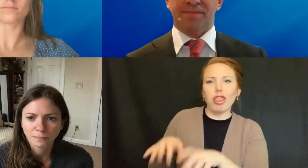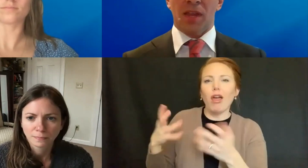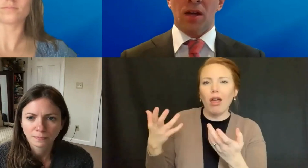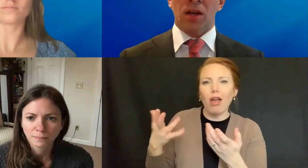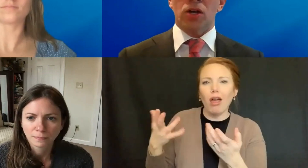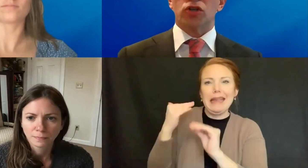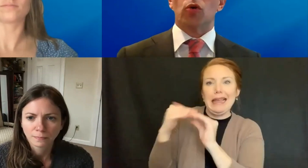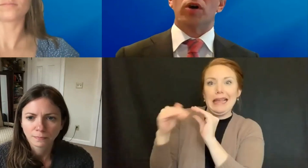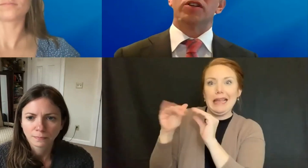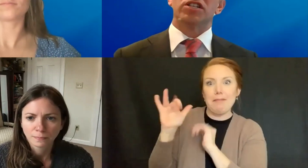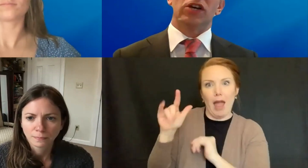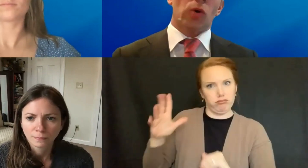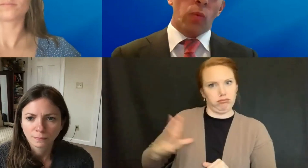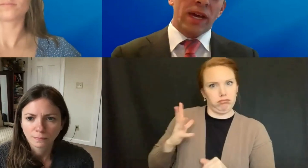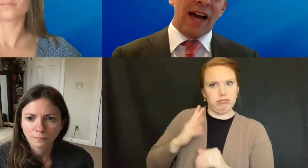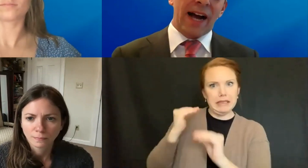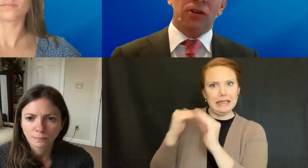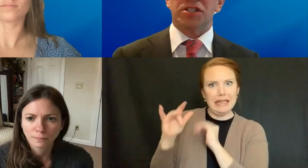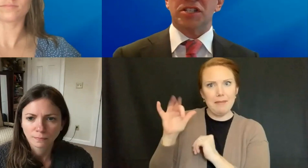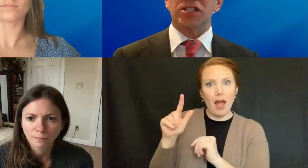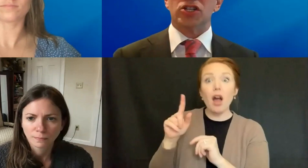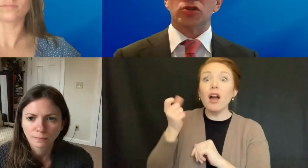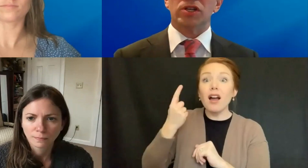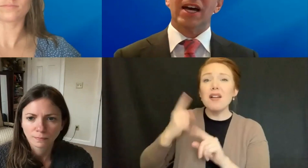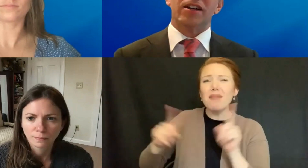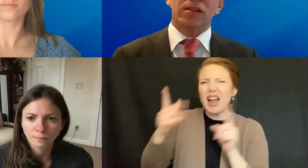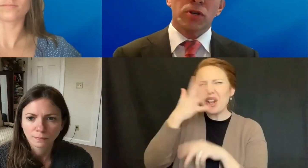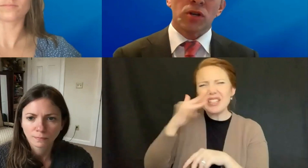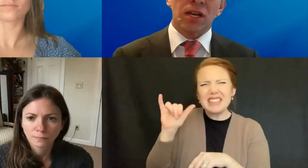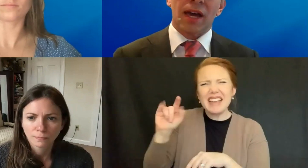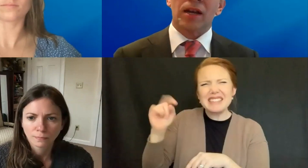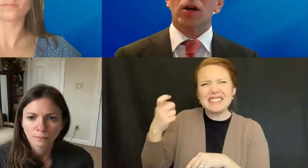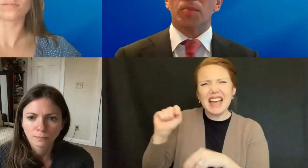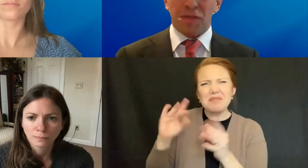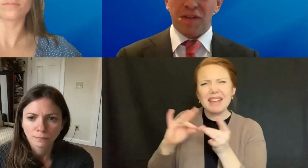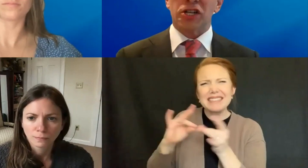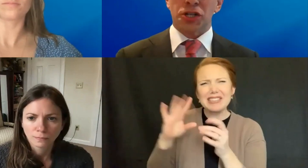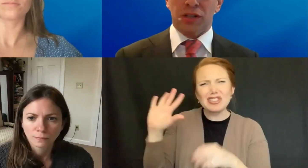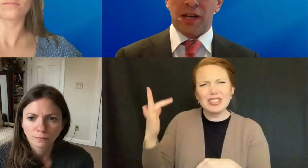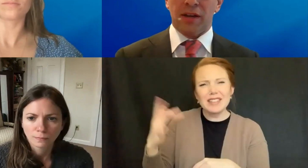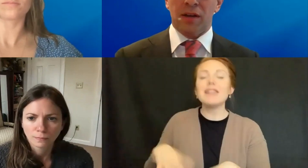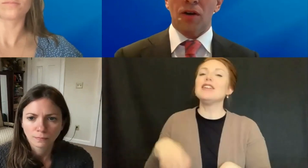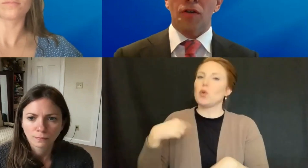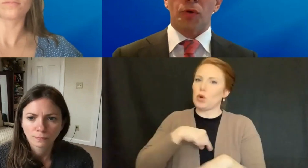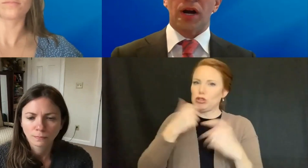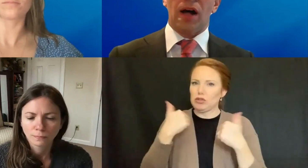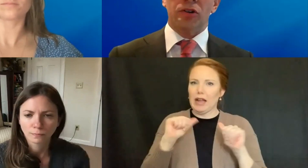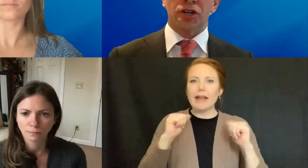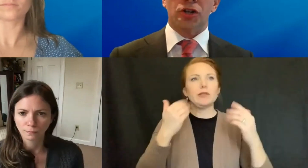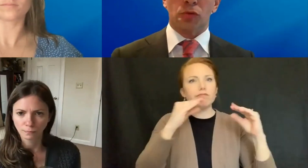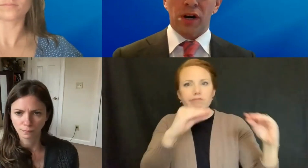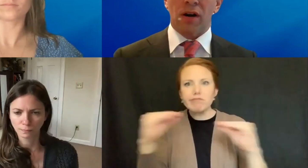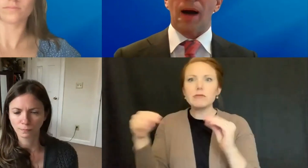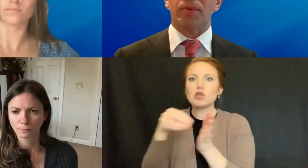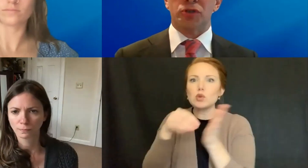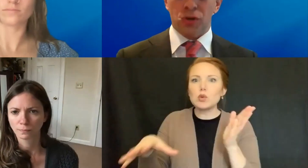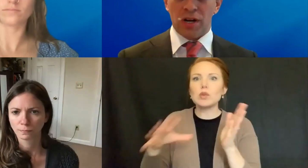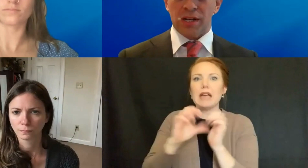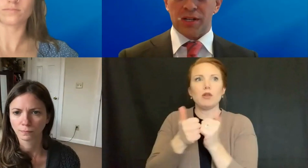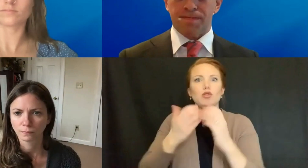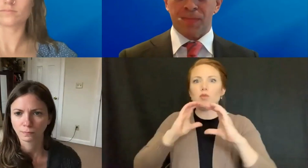texting. So one of the skills that we tackle is teaching students how to communicate professionally for college and